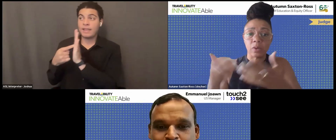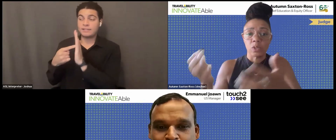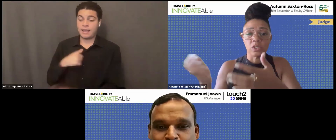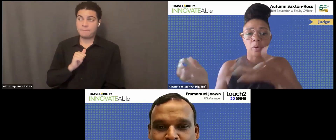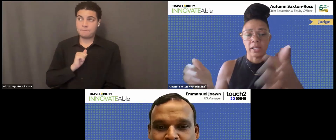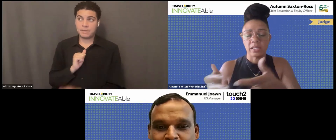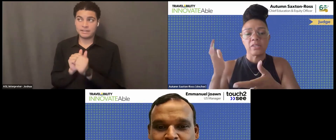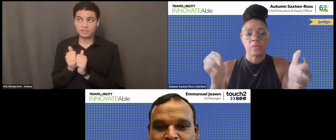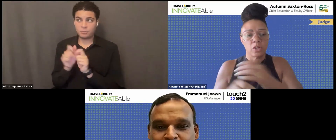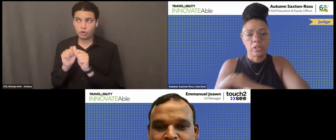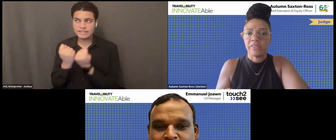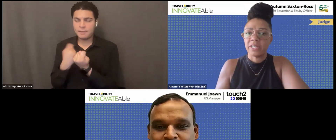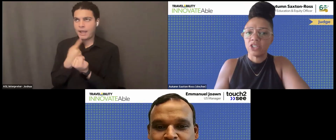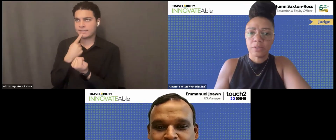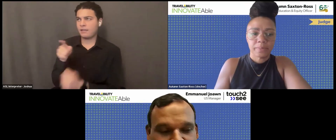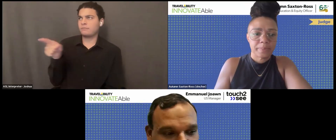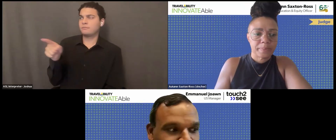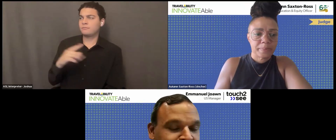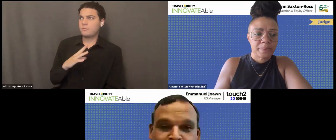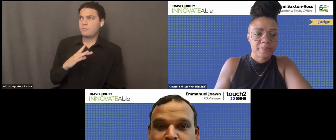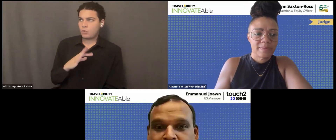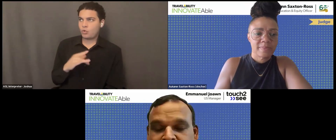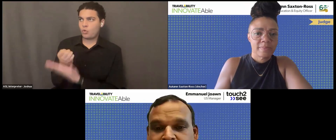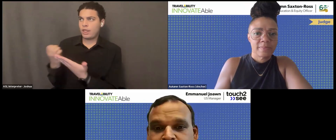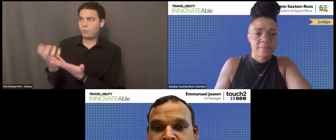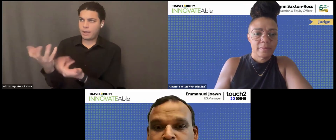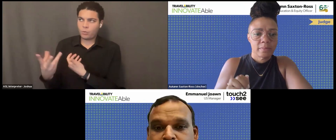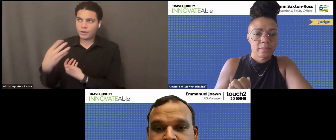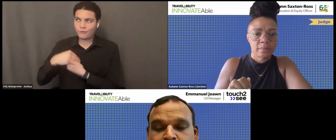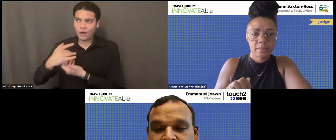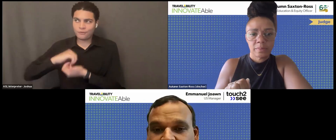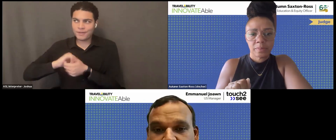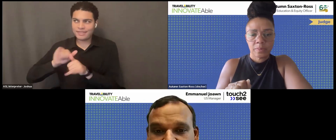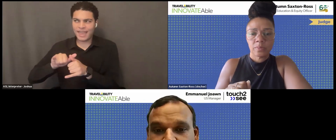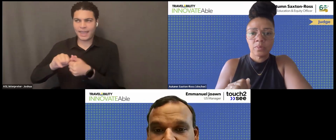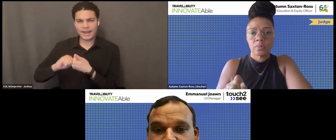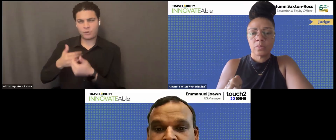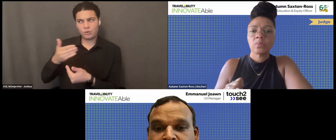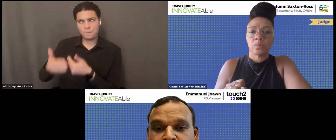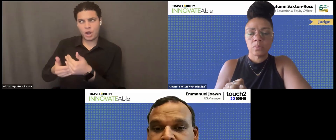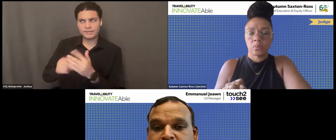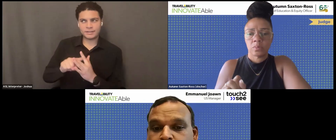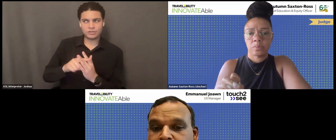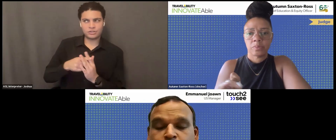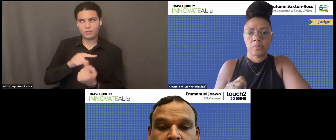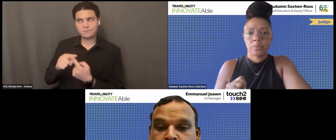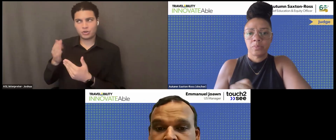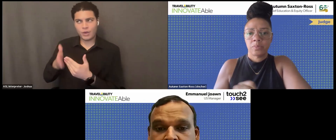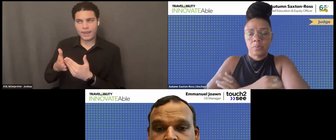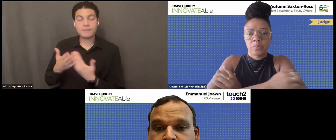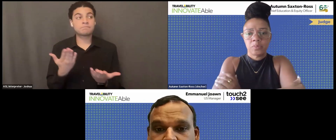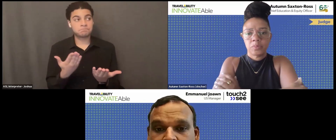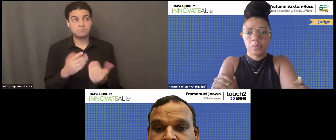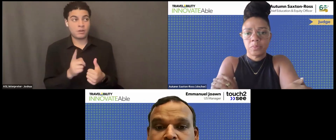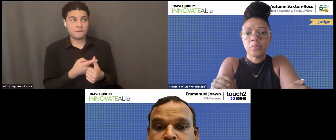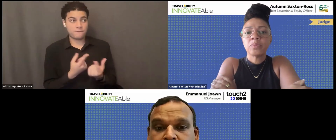having this, what's the process from start to finish? Absolutely. So the process is we normally do a proof of concept, which is normally a